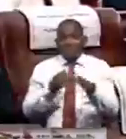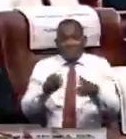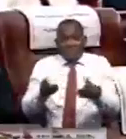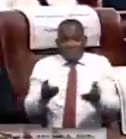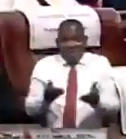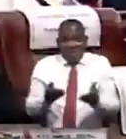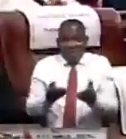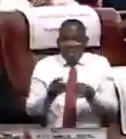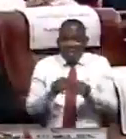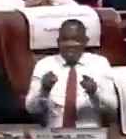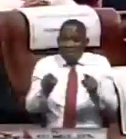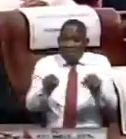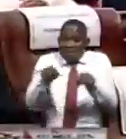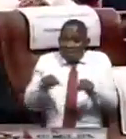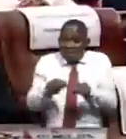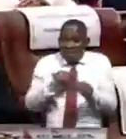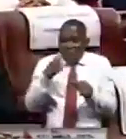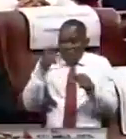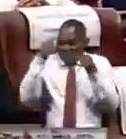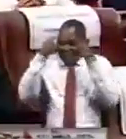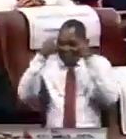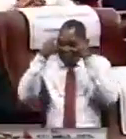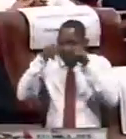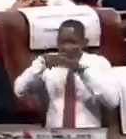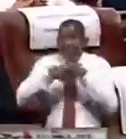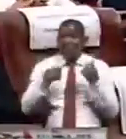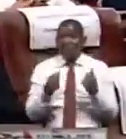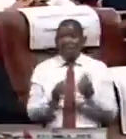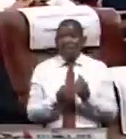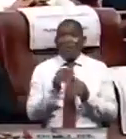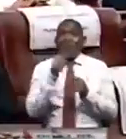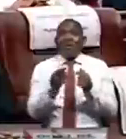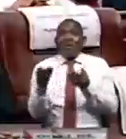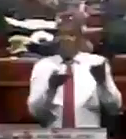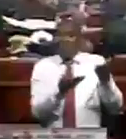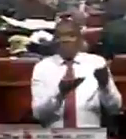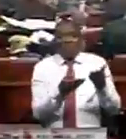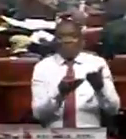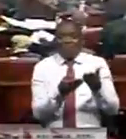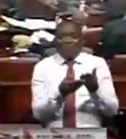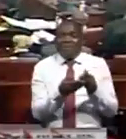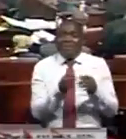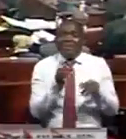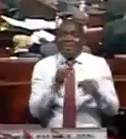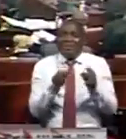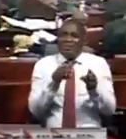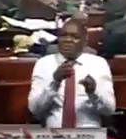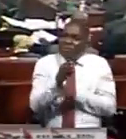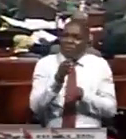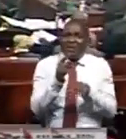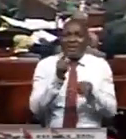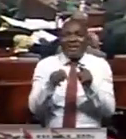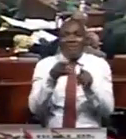new territory. I mean, I have to think of it. Because nobody can compel a party to testify. My Lord,